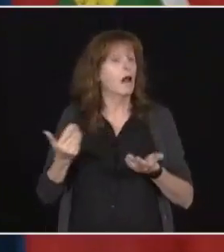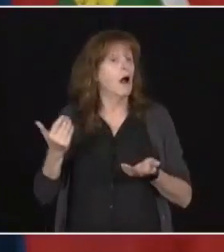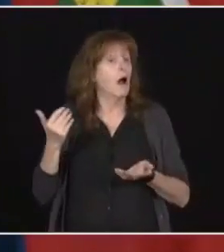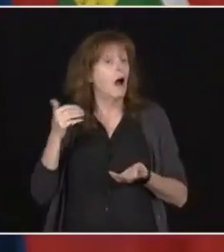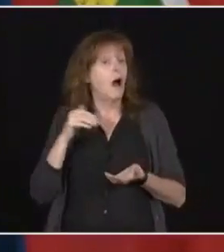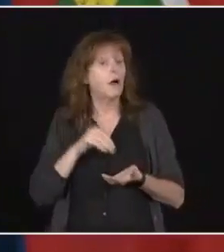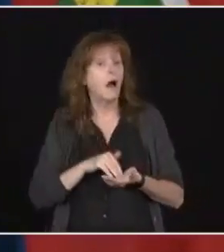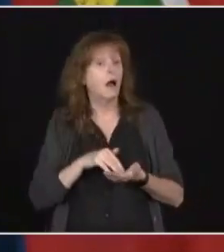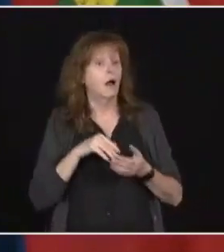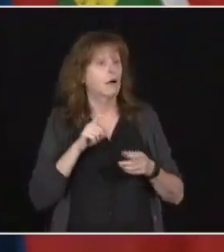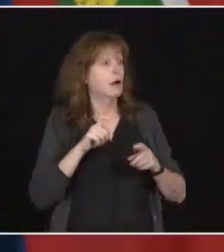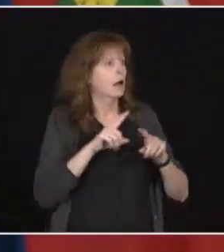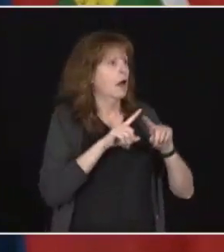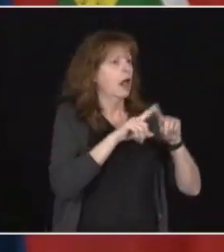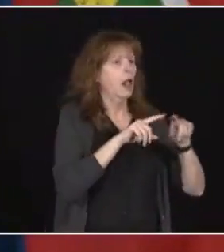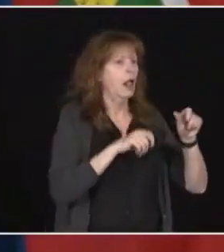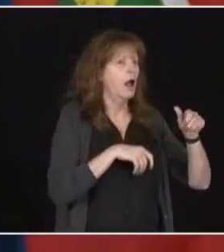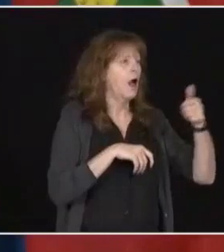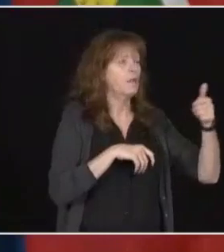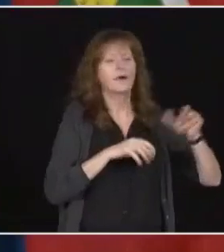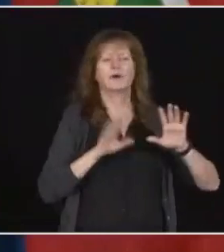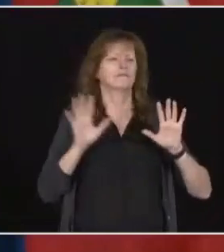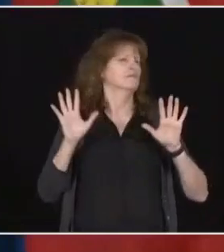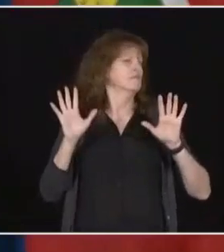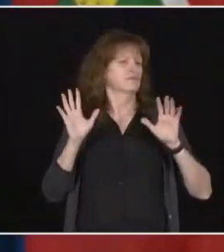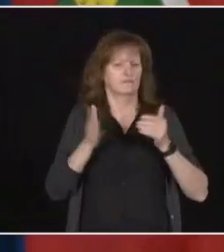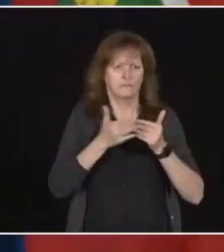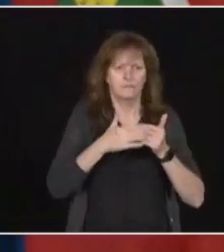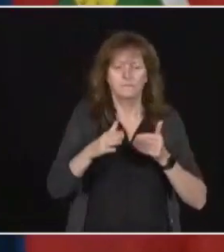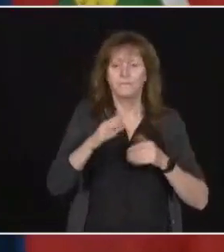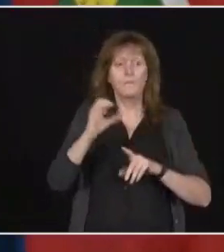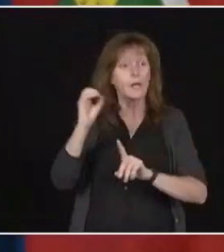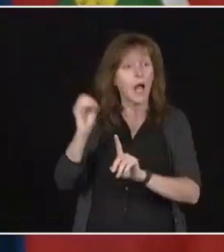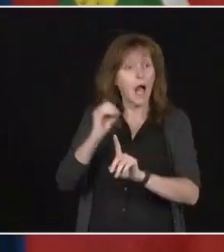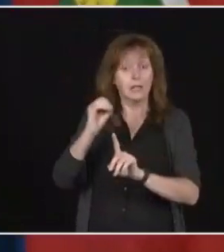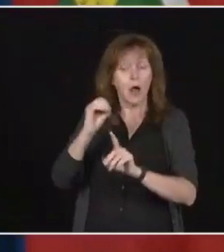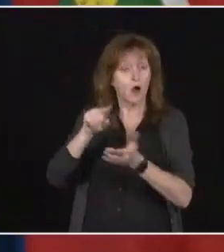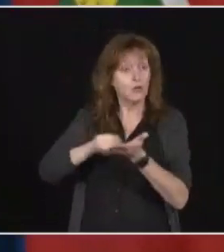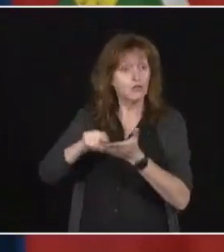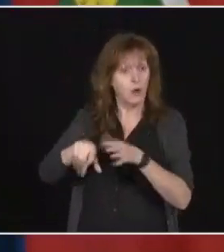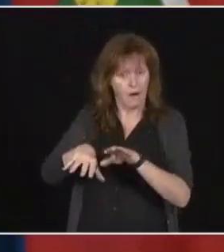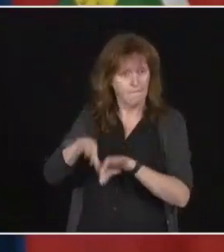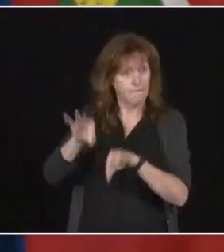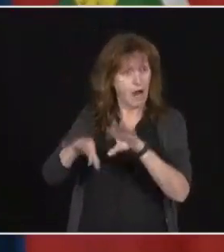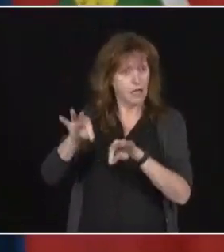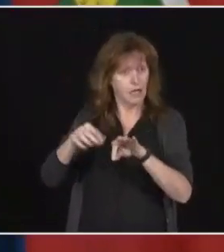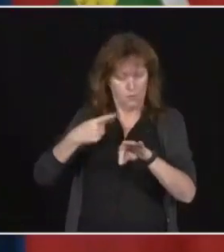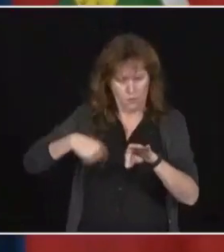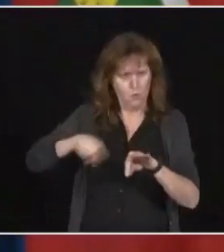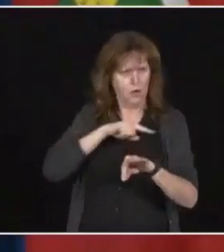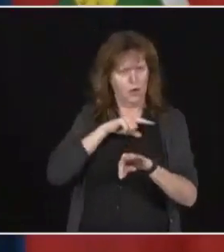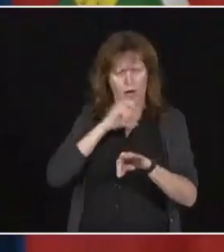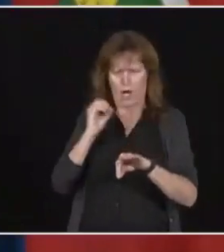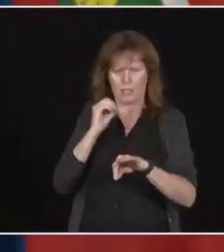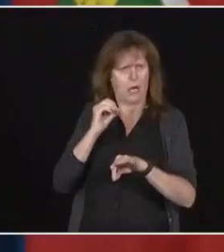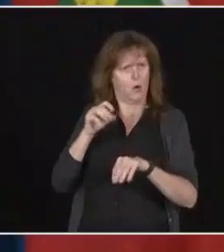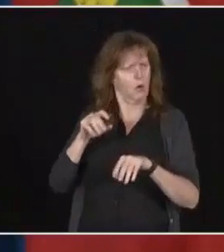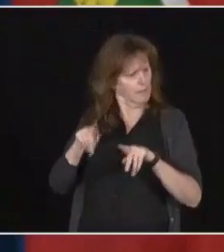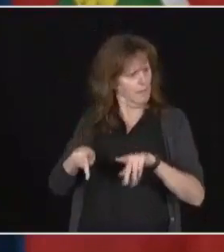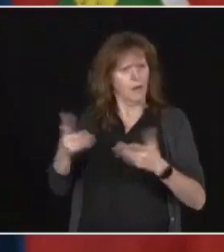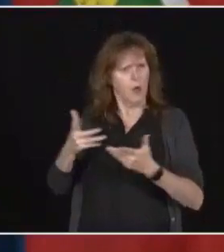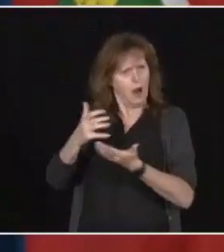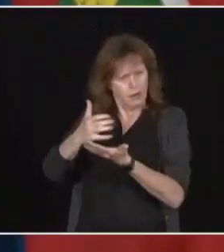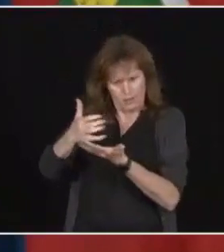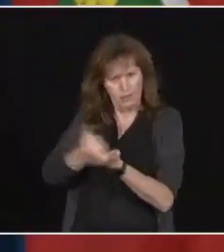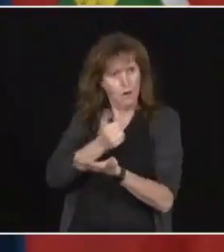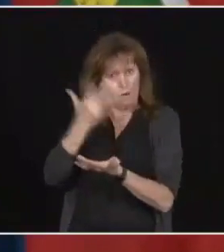that they can through breakthroughs in research that happen in Ontario and that are funded by Ontario taxpayers. With that, I will